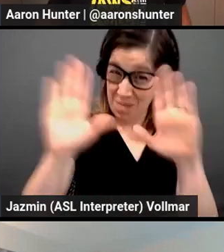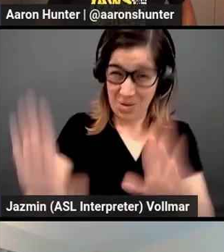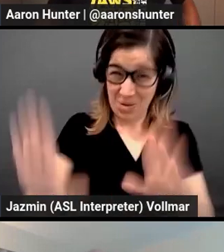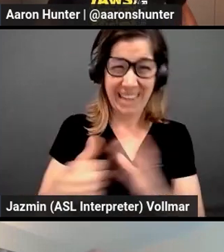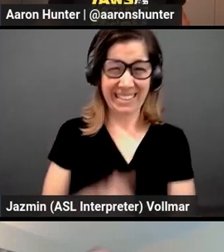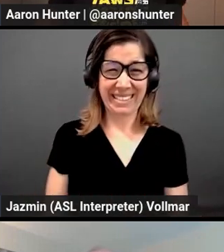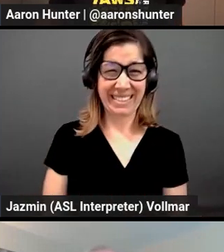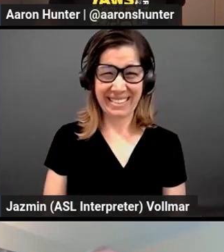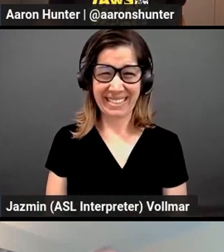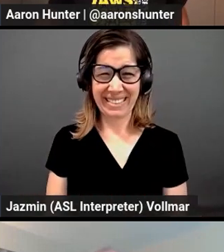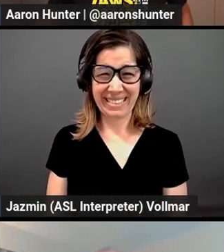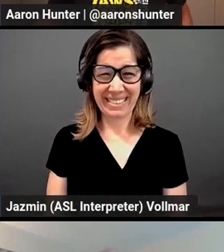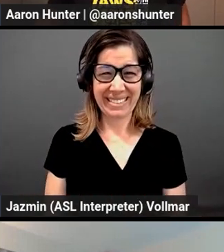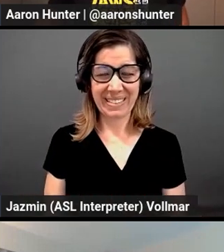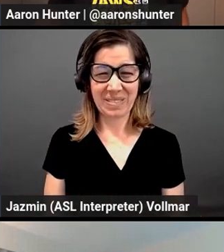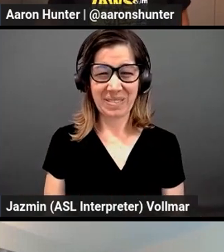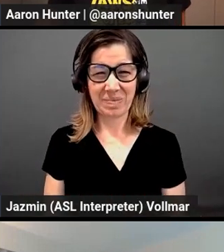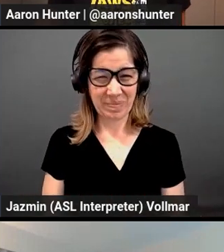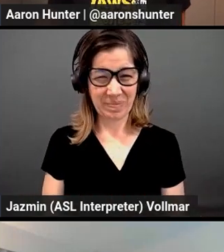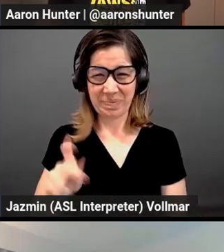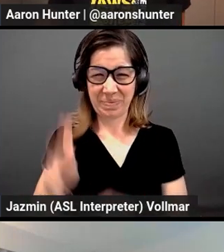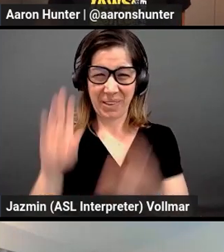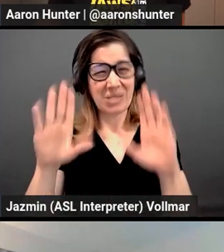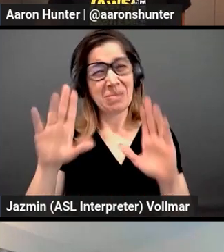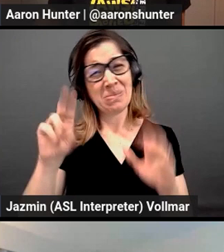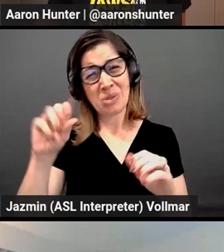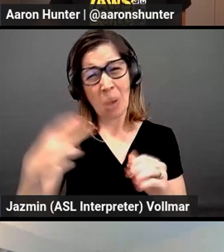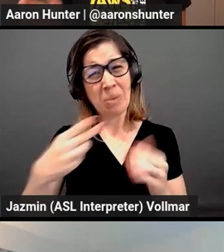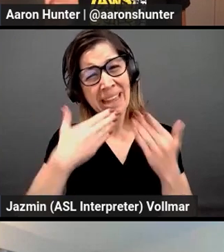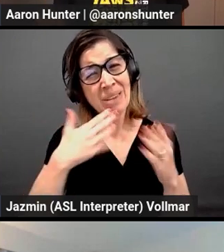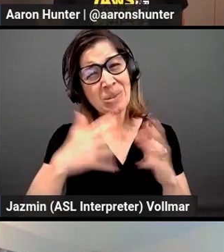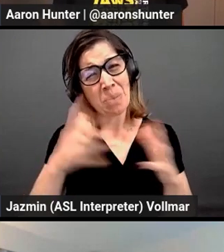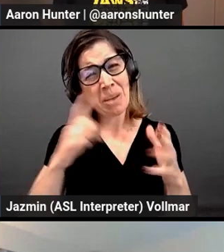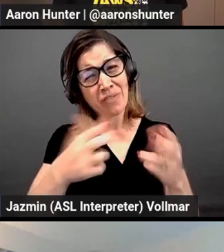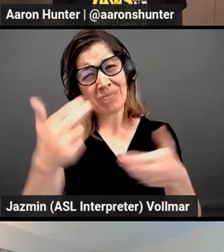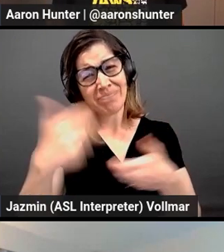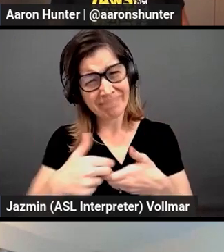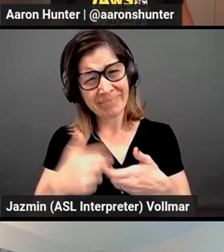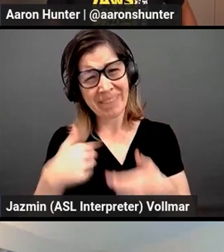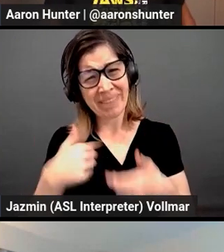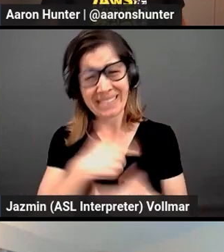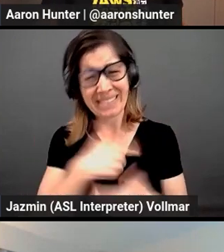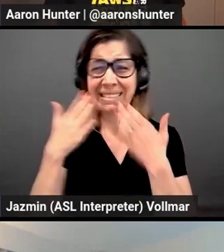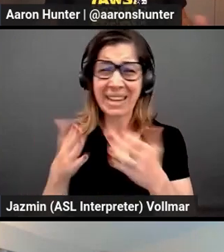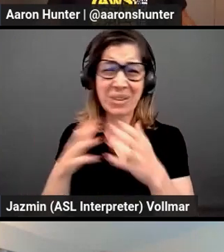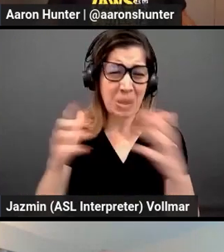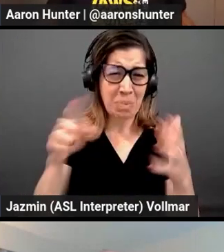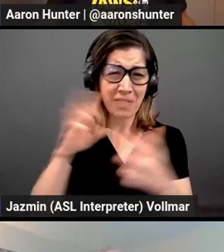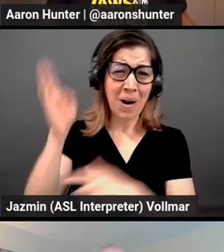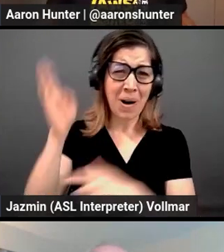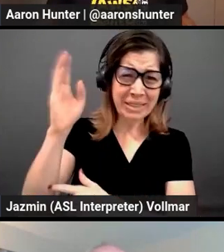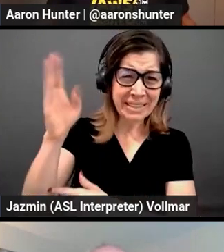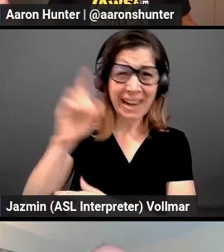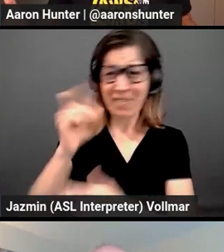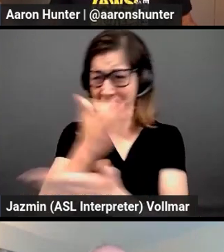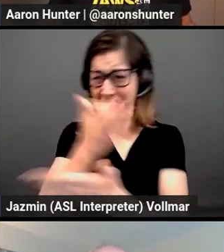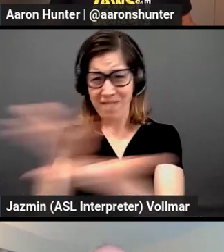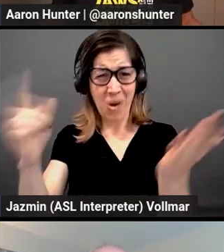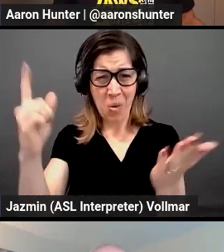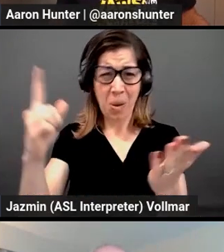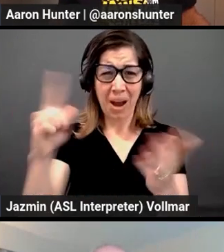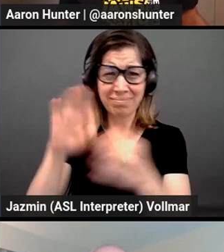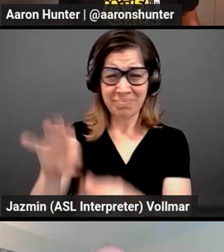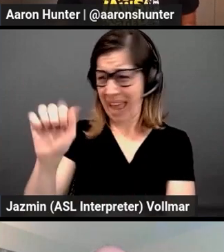provide. All right. Awesome. Well, Noah, thank you so much for being here. Thank you so much for presenting for everyone about